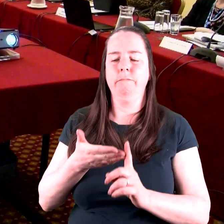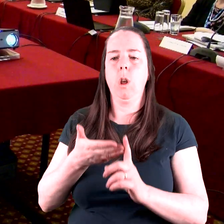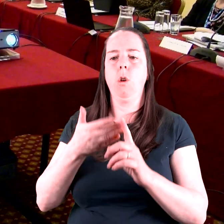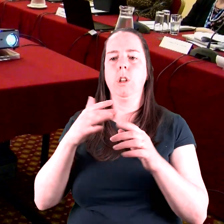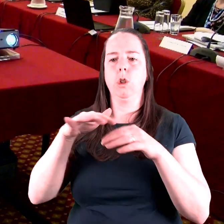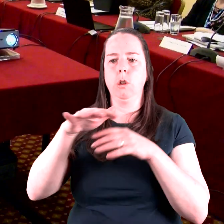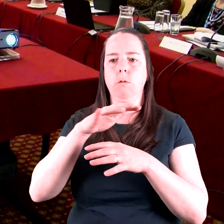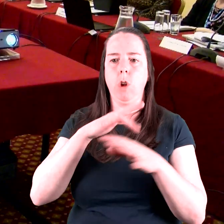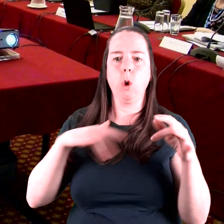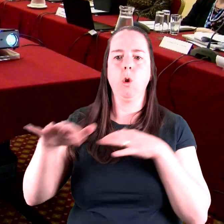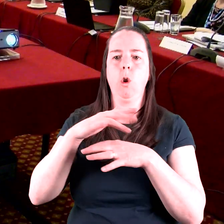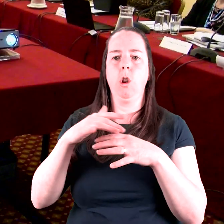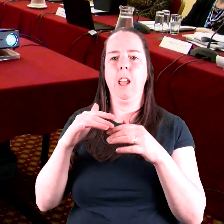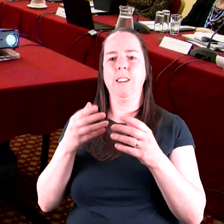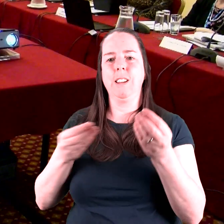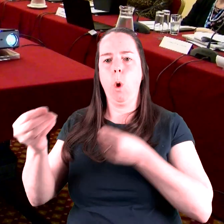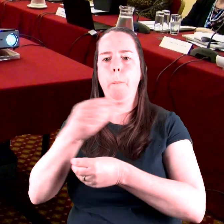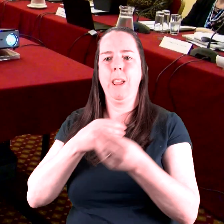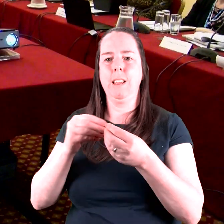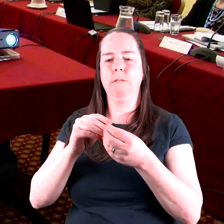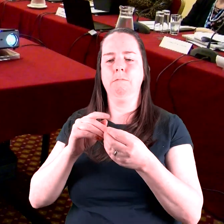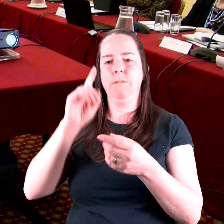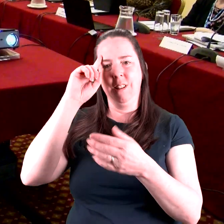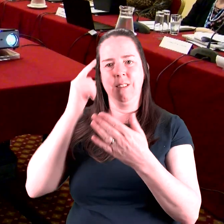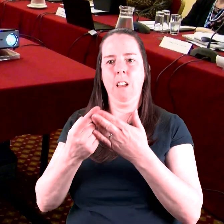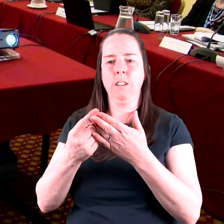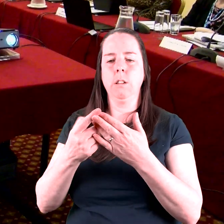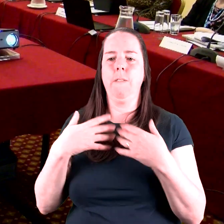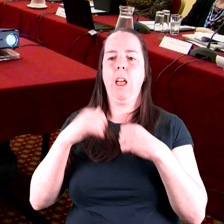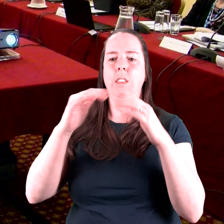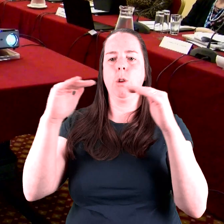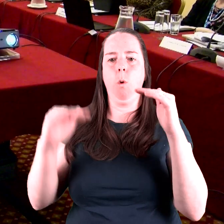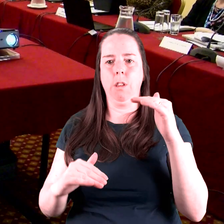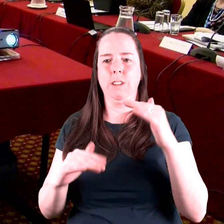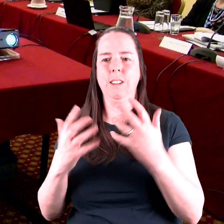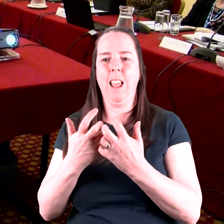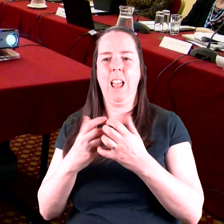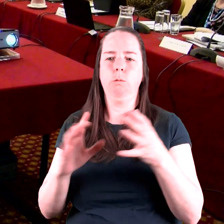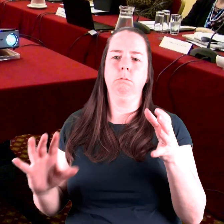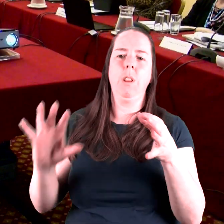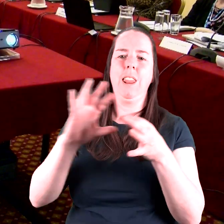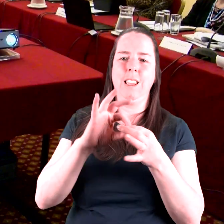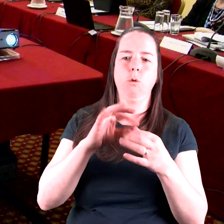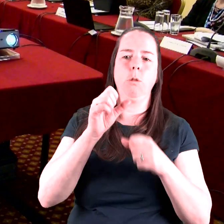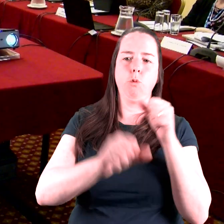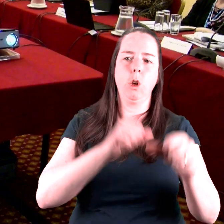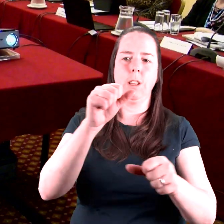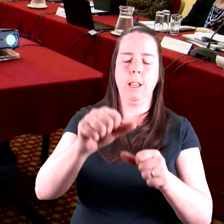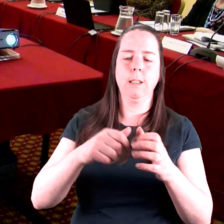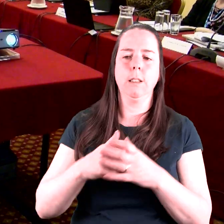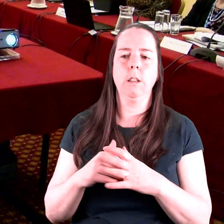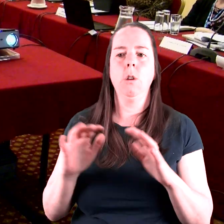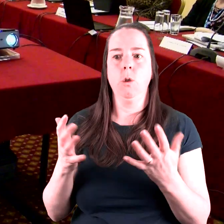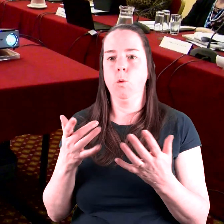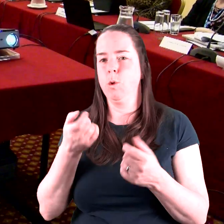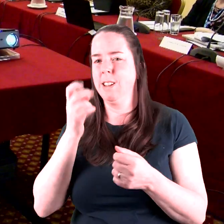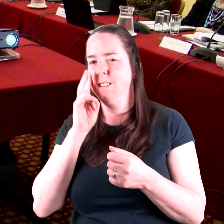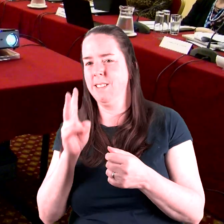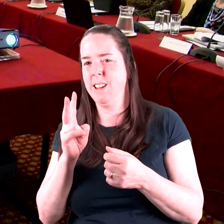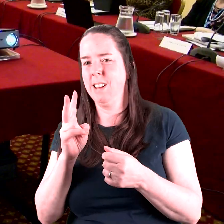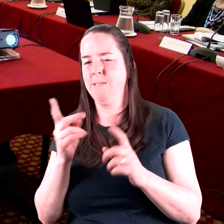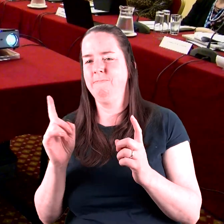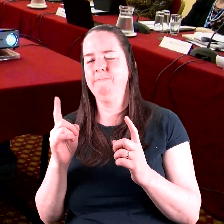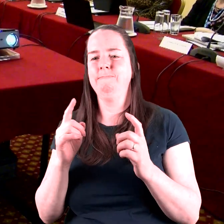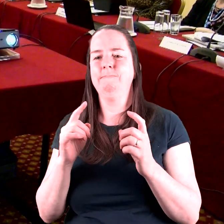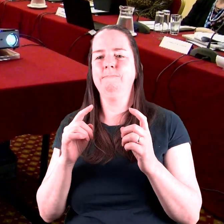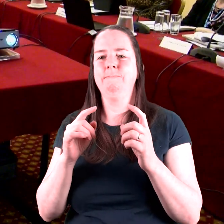social and economic determinants of health inequalities and how we actually sort of link into that process. So you can either